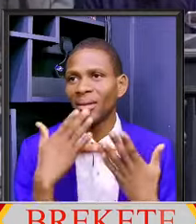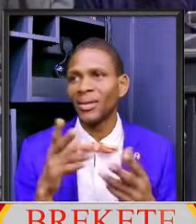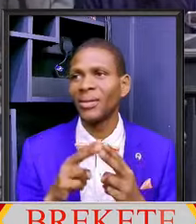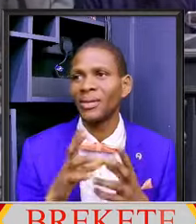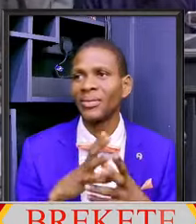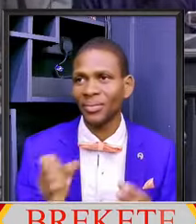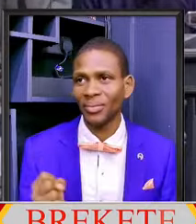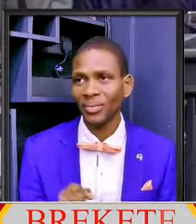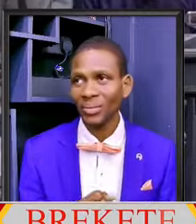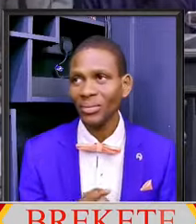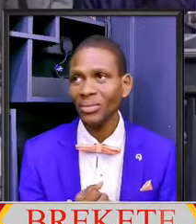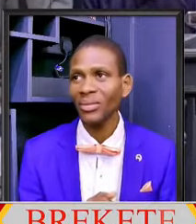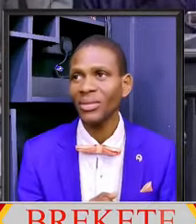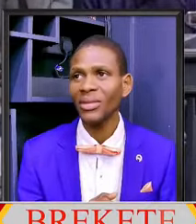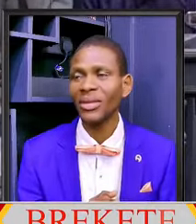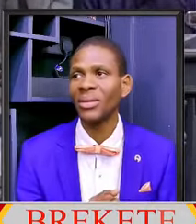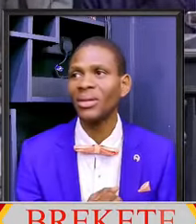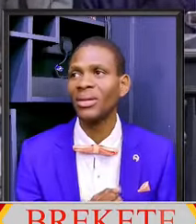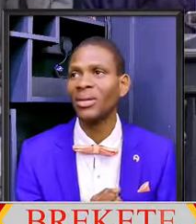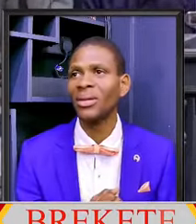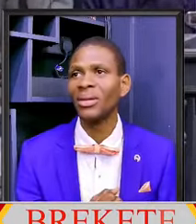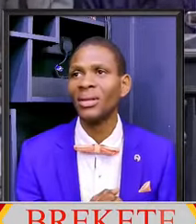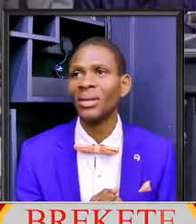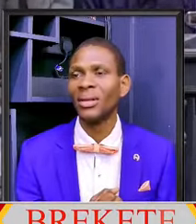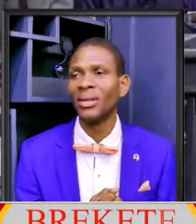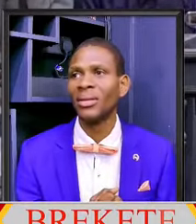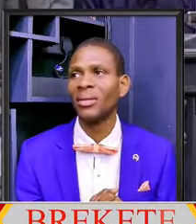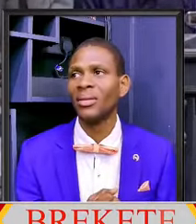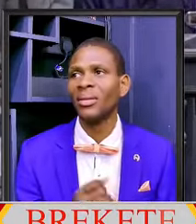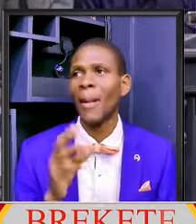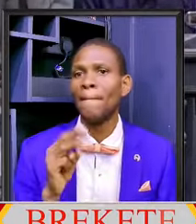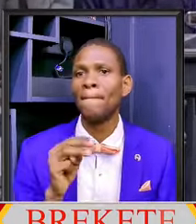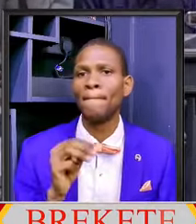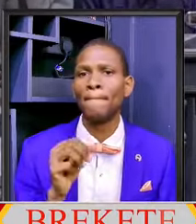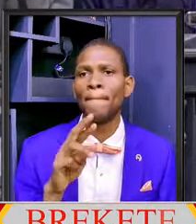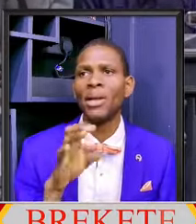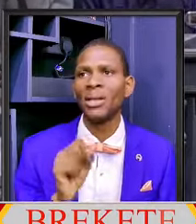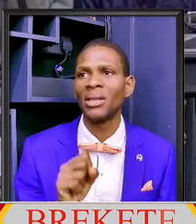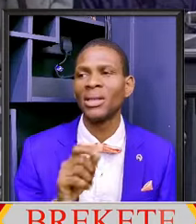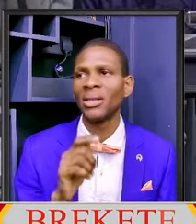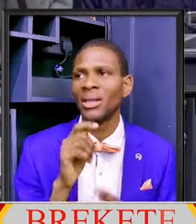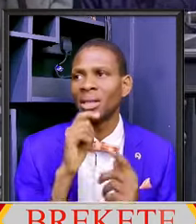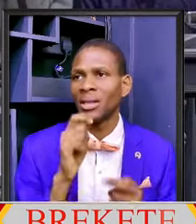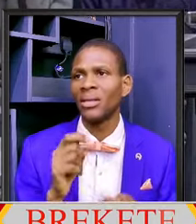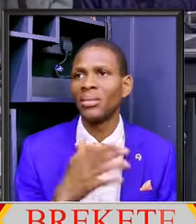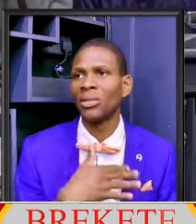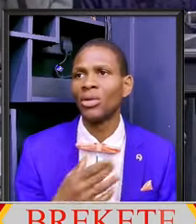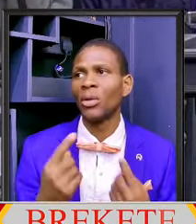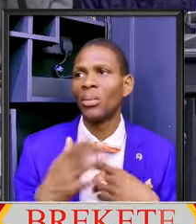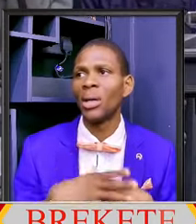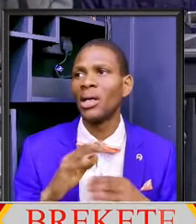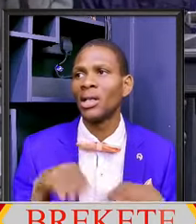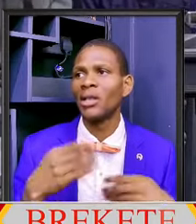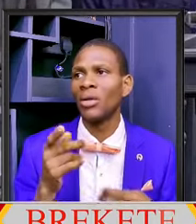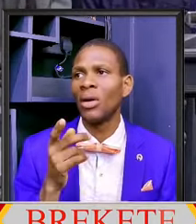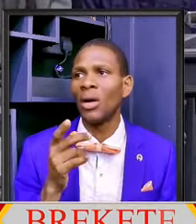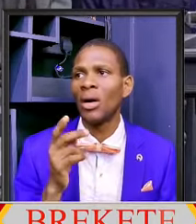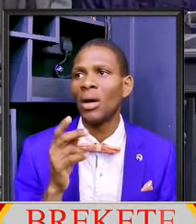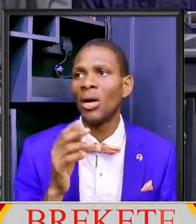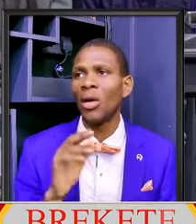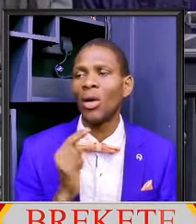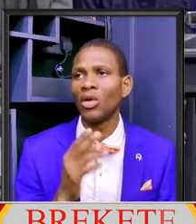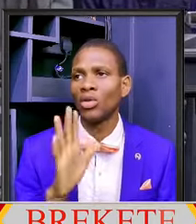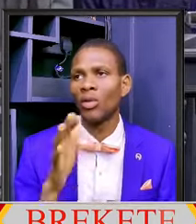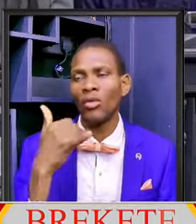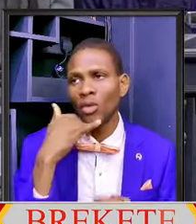very much. Khadija, get there. Wait. Mr. Mrs. Gift, Abel, come back and give us your phone number. Abi, you collect her phone